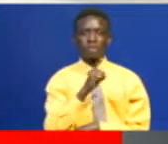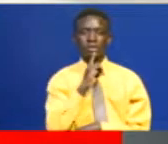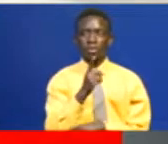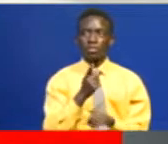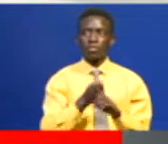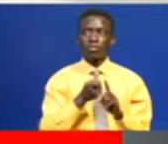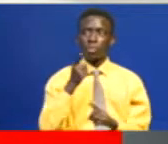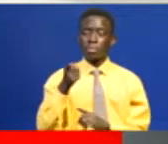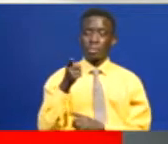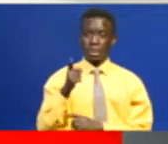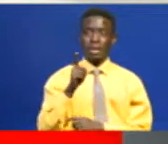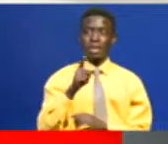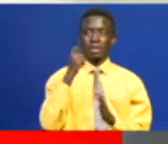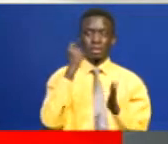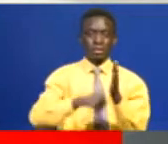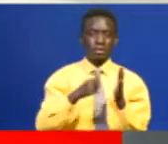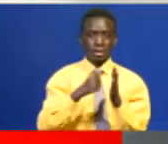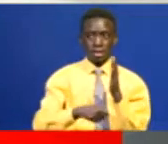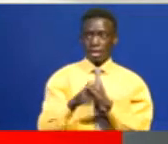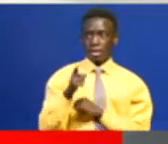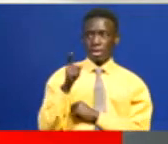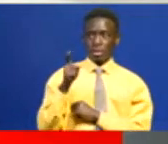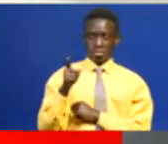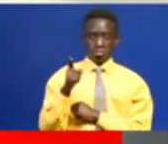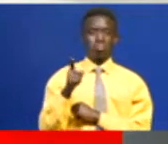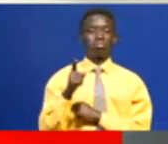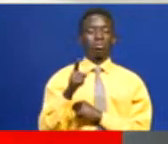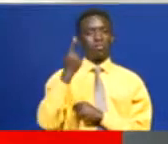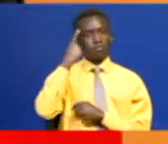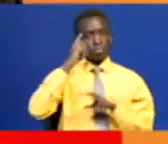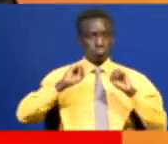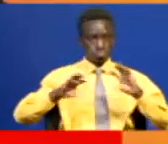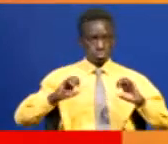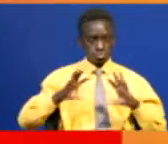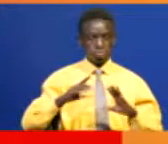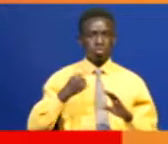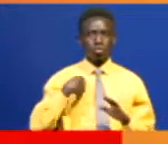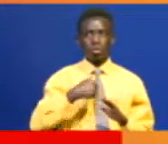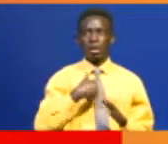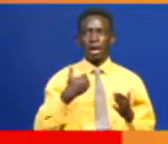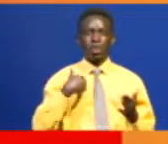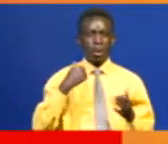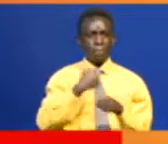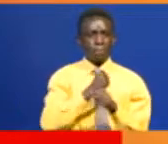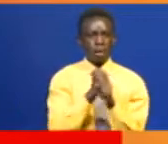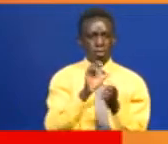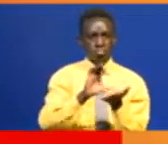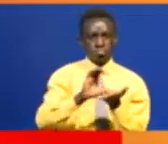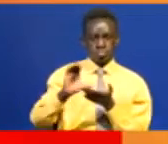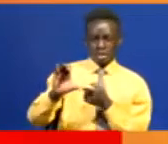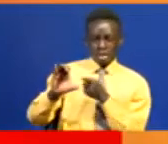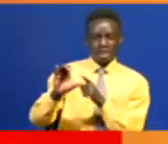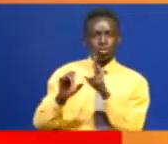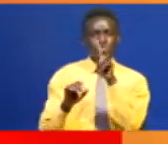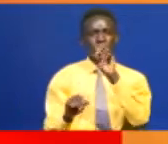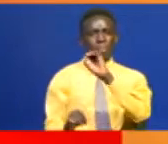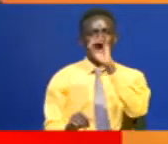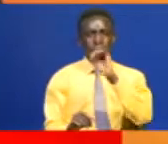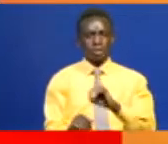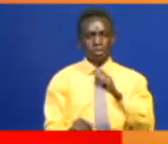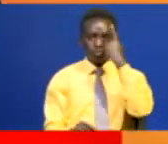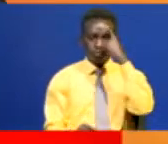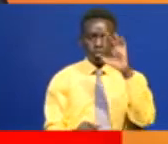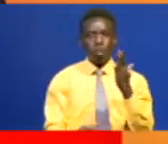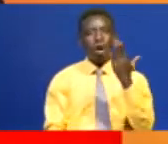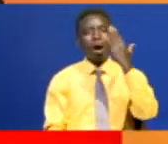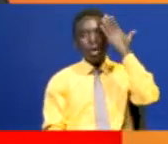This is a huge amount. We are setting aside certain amount to go to Kekobo, actually 20% for awareness,